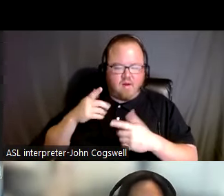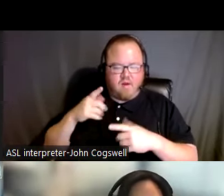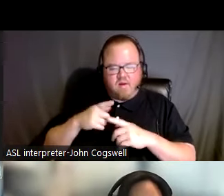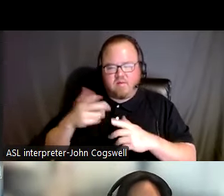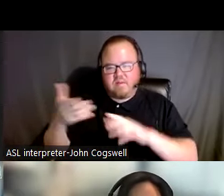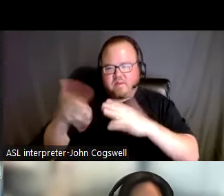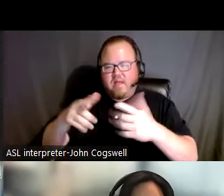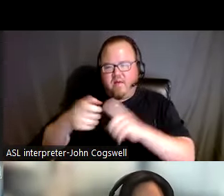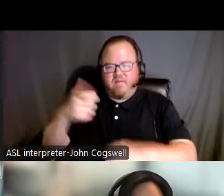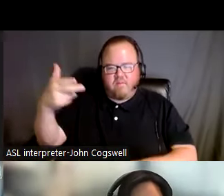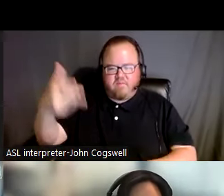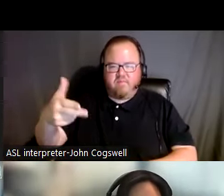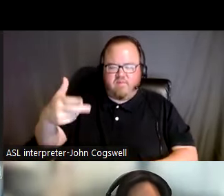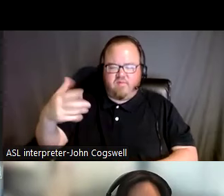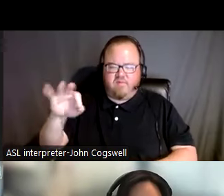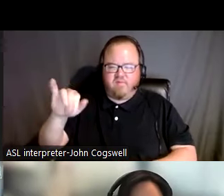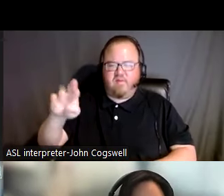you. Next slide, please.